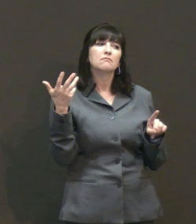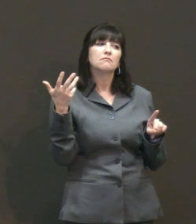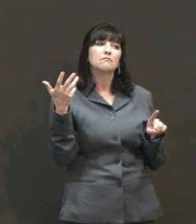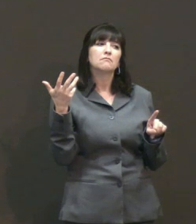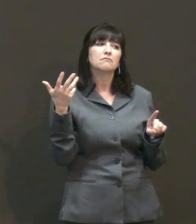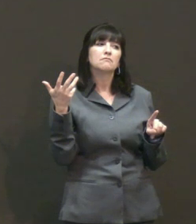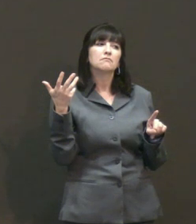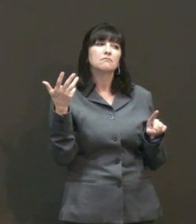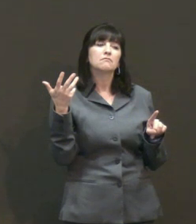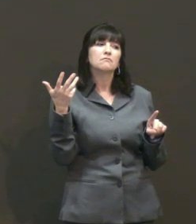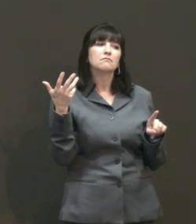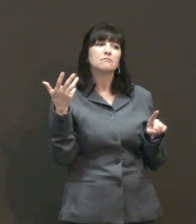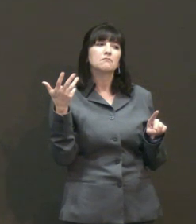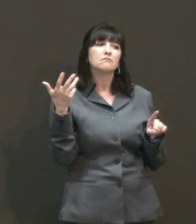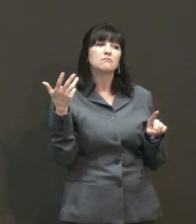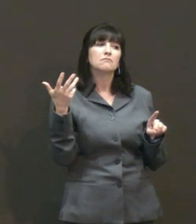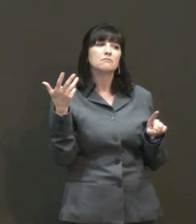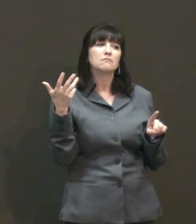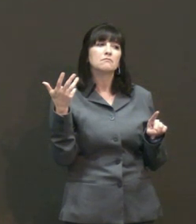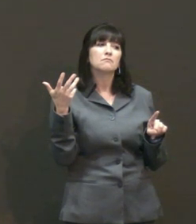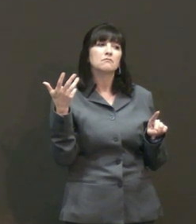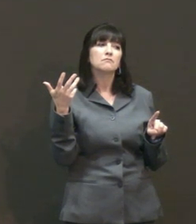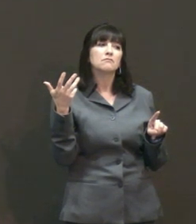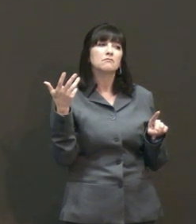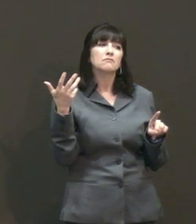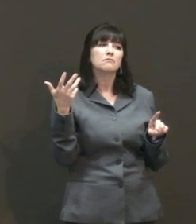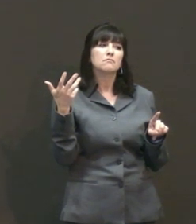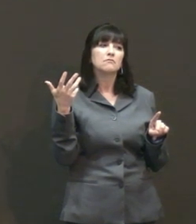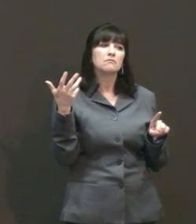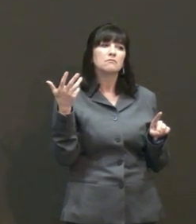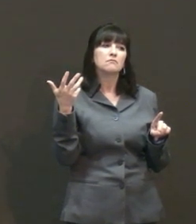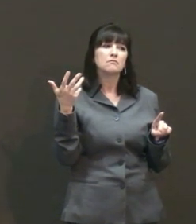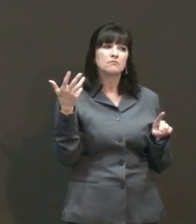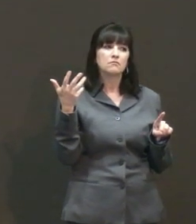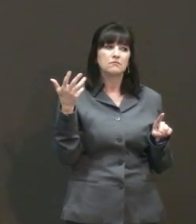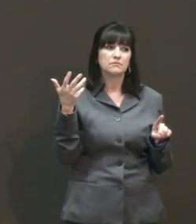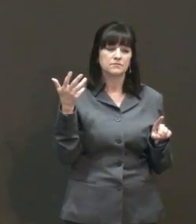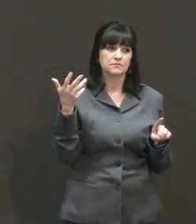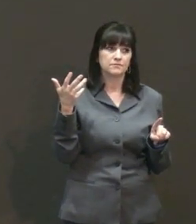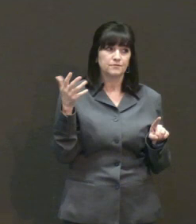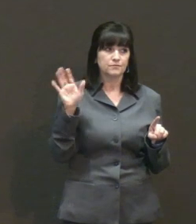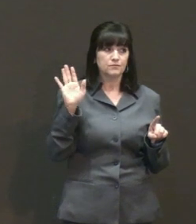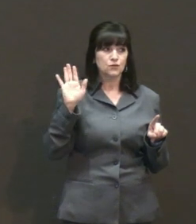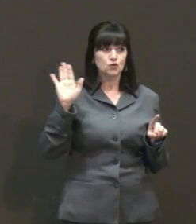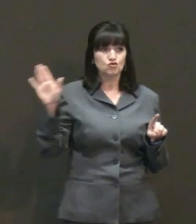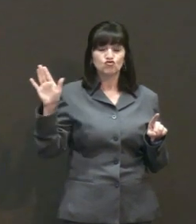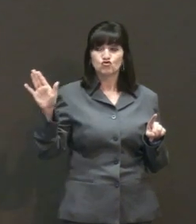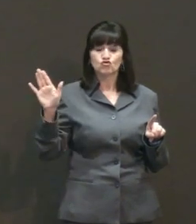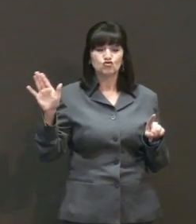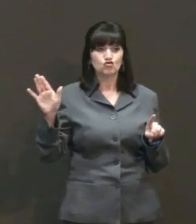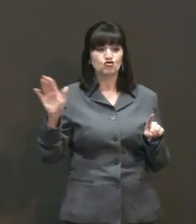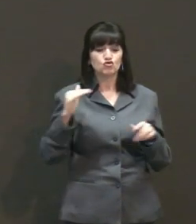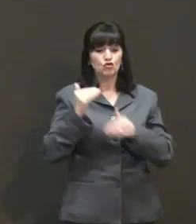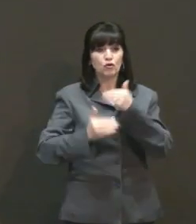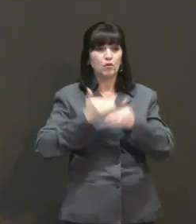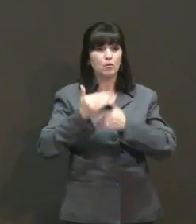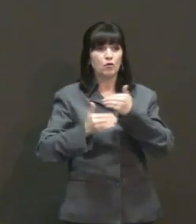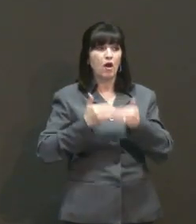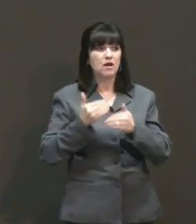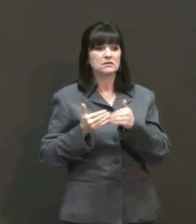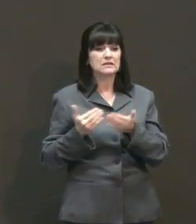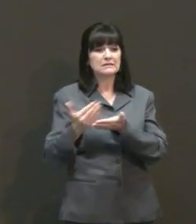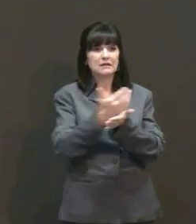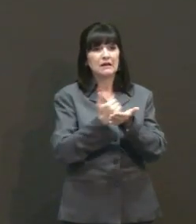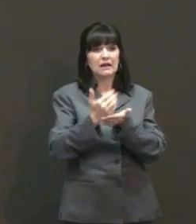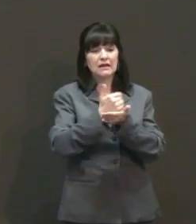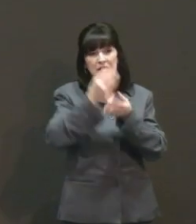doing the race and ethnicity? I mean, what happened there that some people were doing this and some people weren't? And who are some of these folks that were, what was happening?